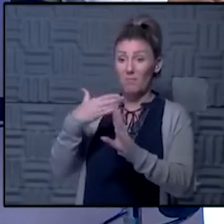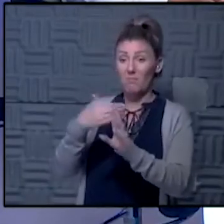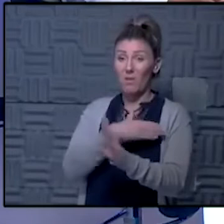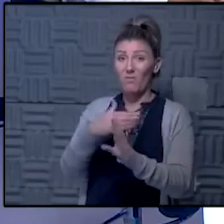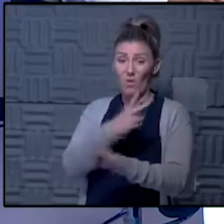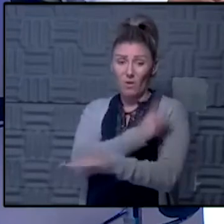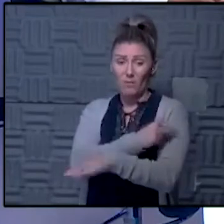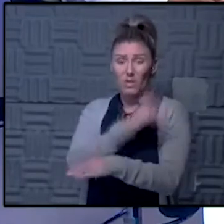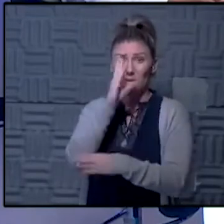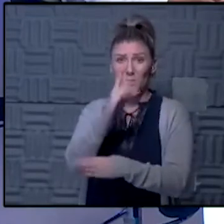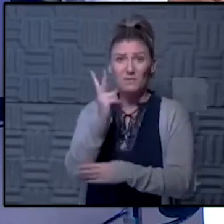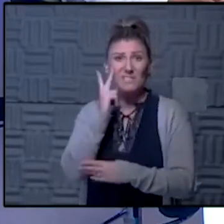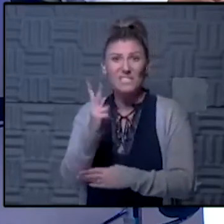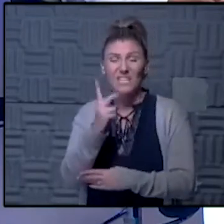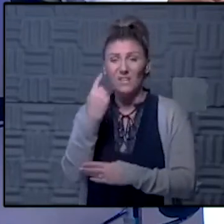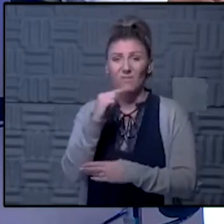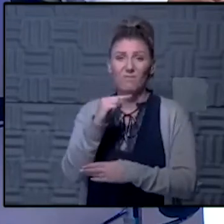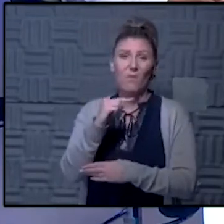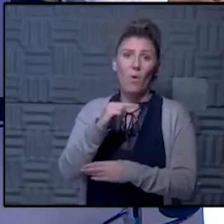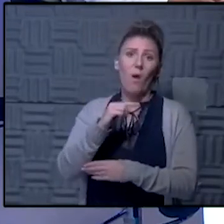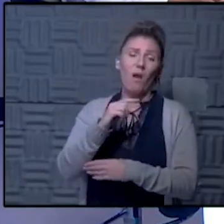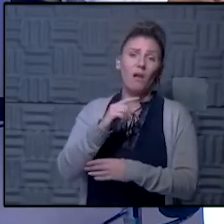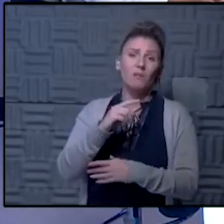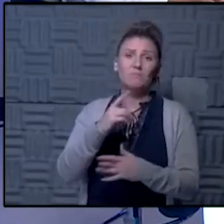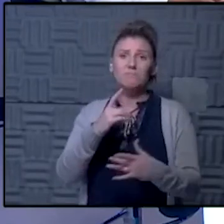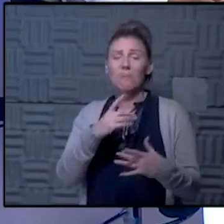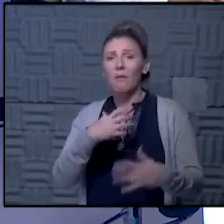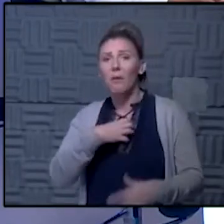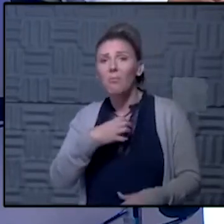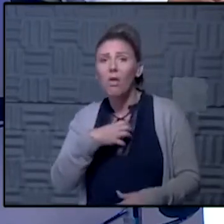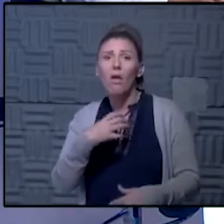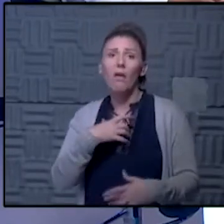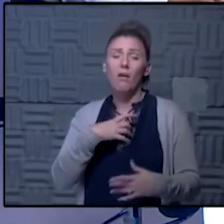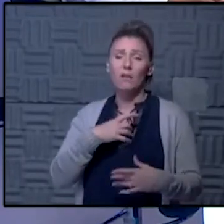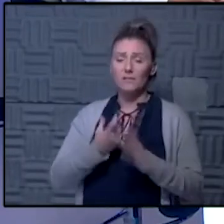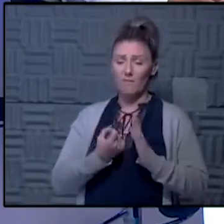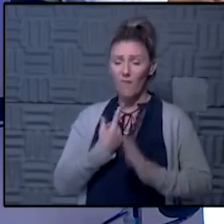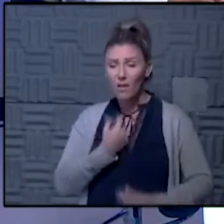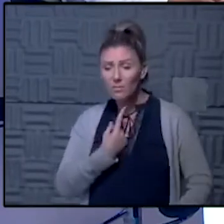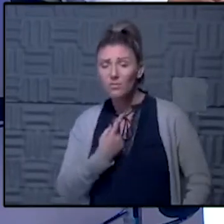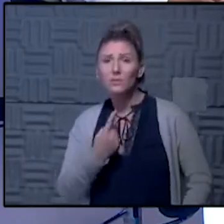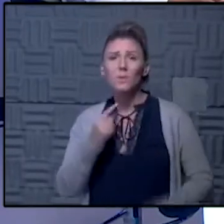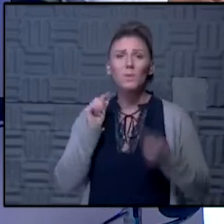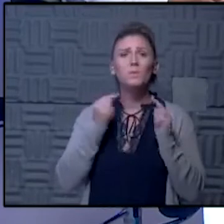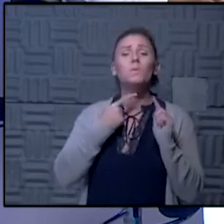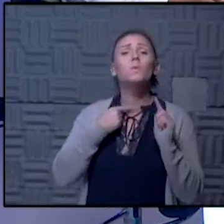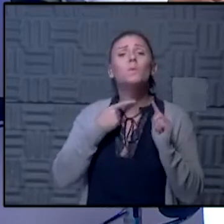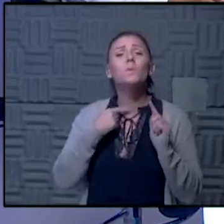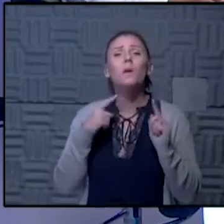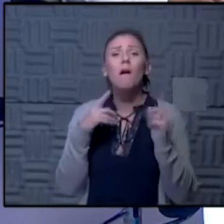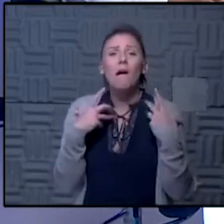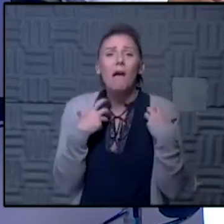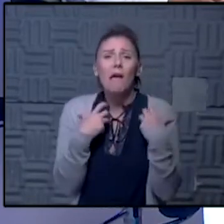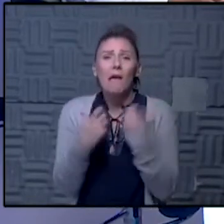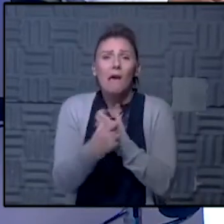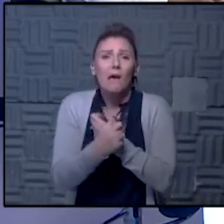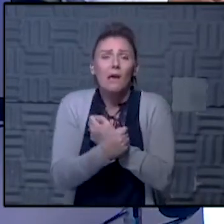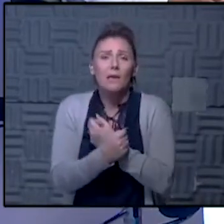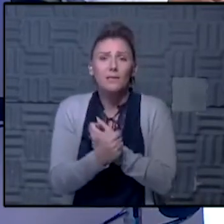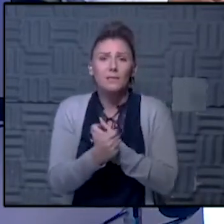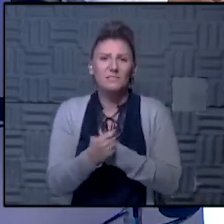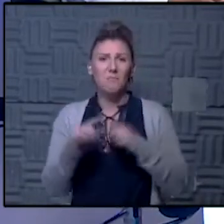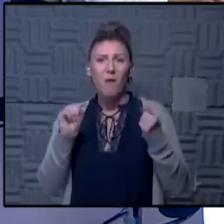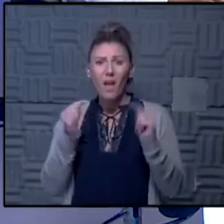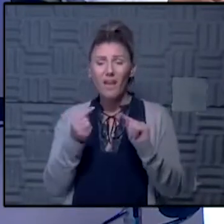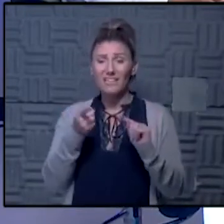the patient for complaints of acid reflux, sore throat, and aches and pains. He